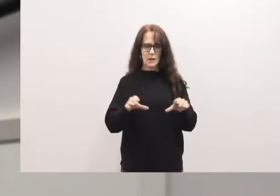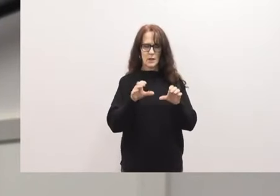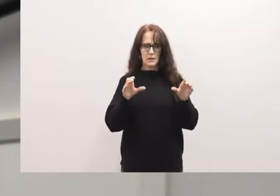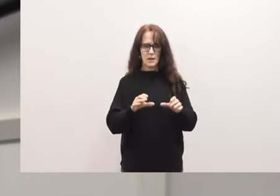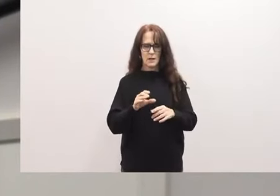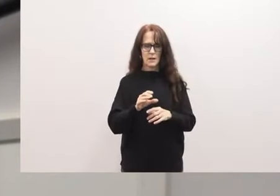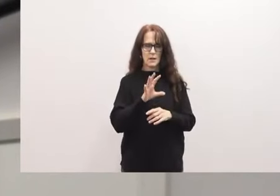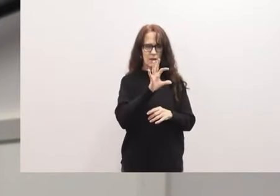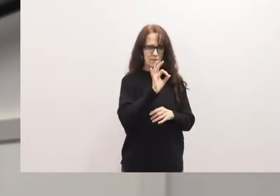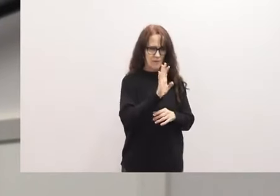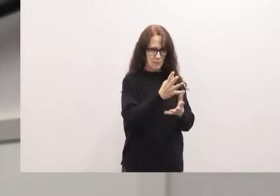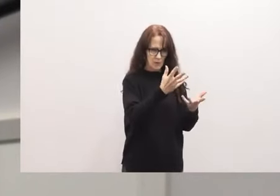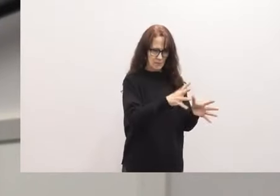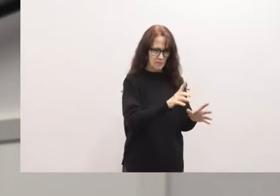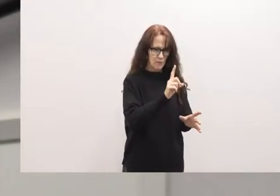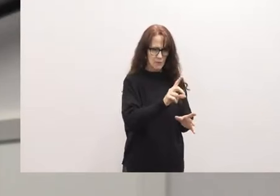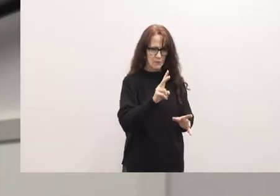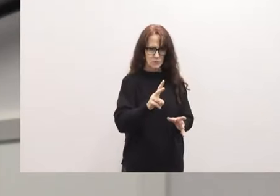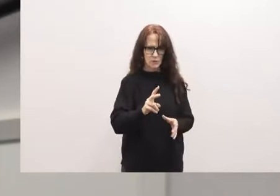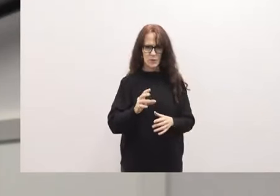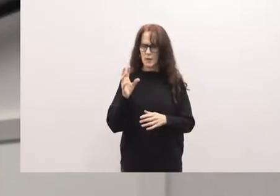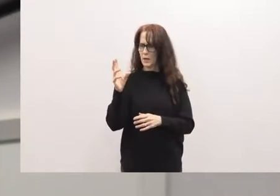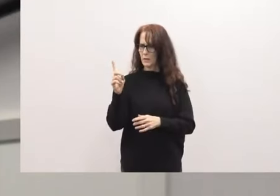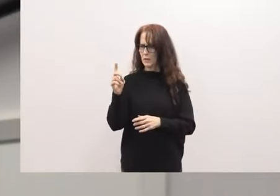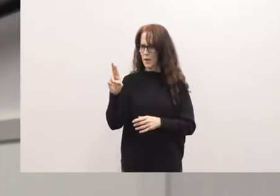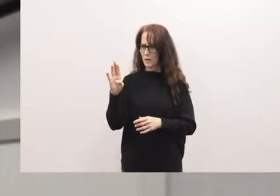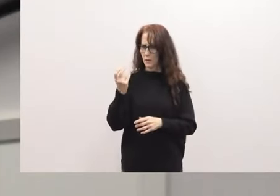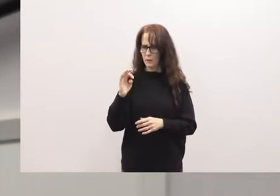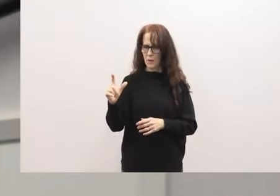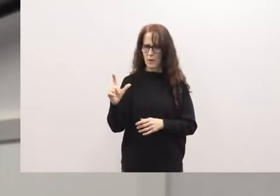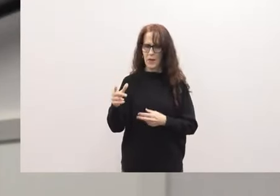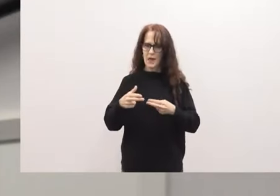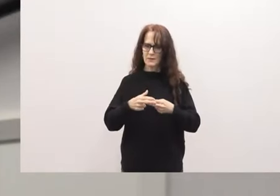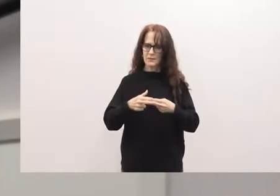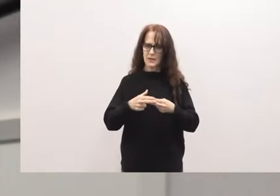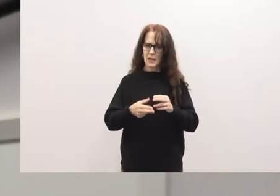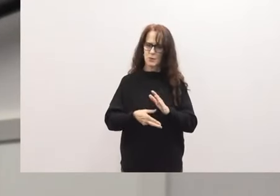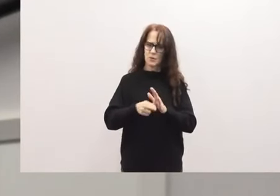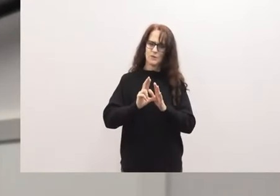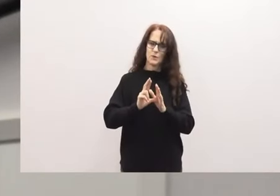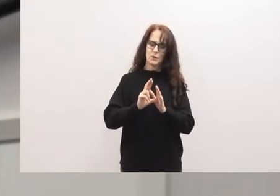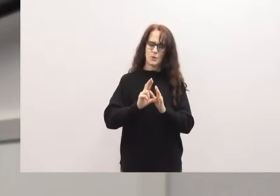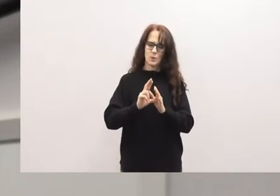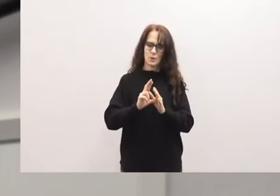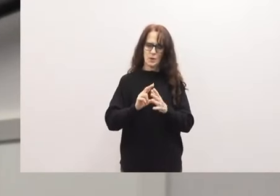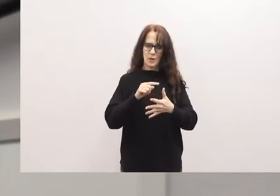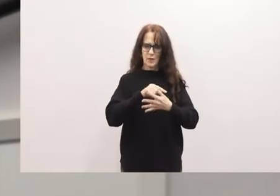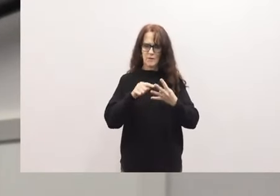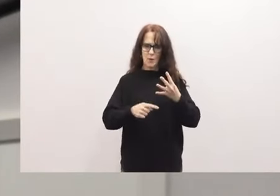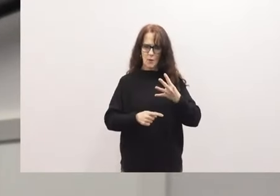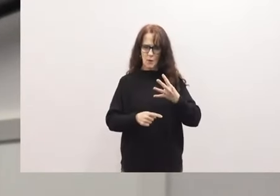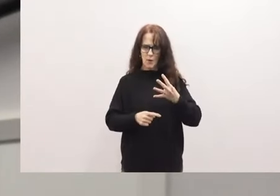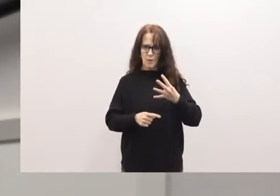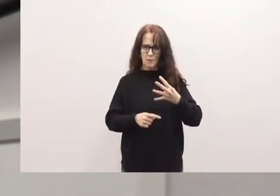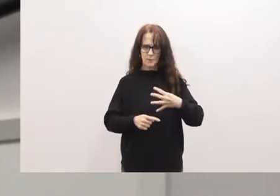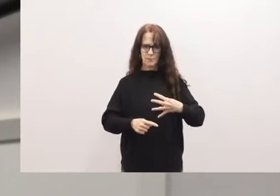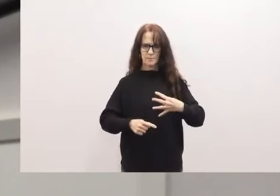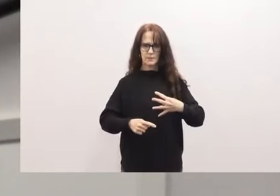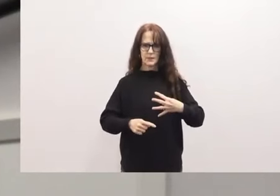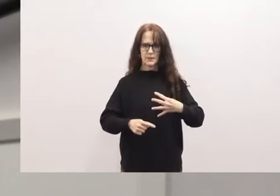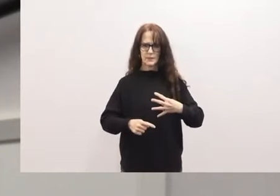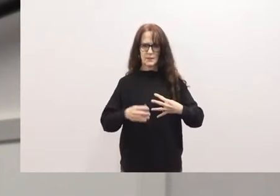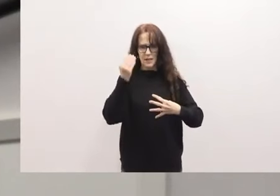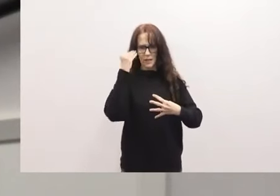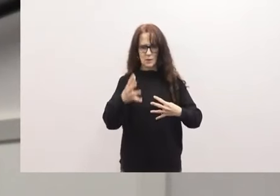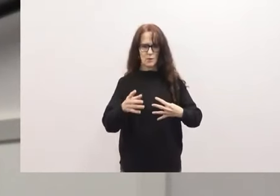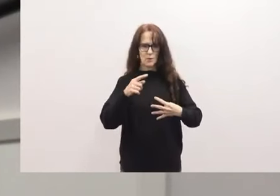goals 1 and 2. And I think Dr. Madrigal is going to, she has a slide that reviews the 4 goals. So just calling out to the community that